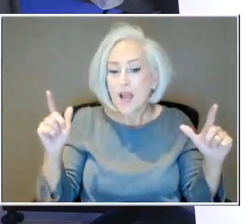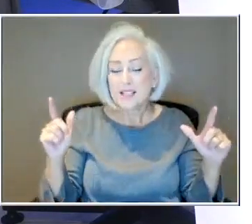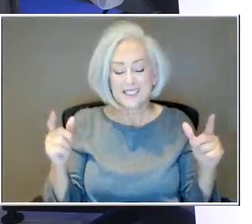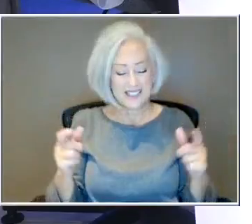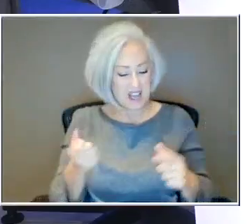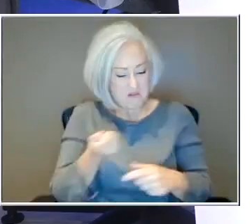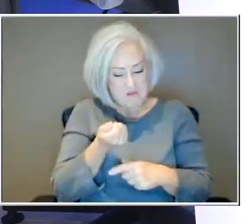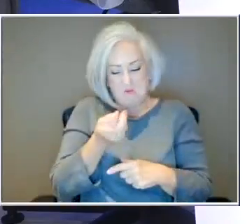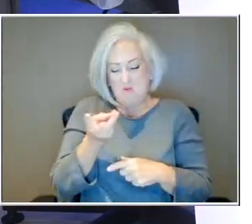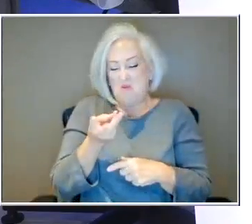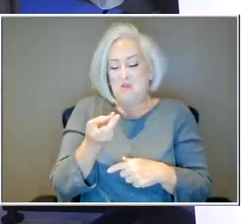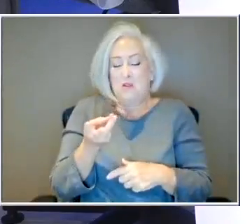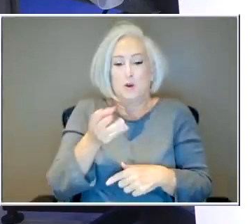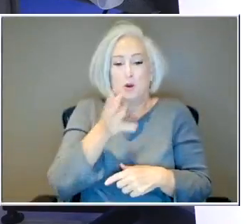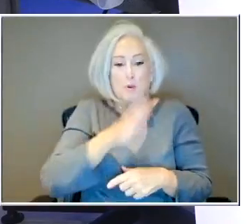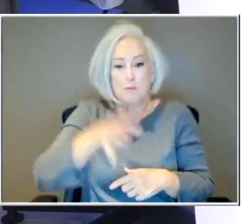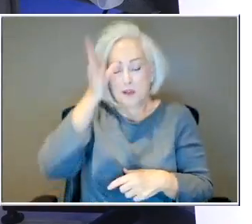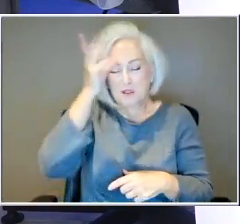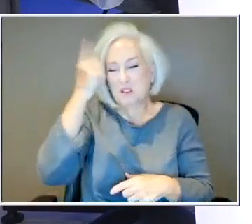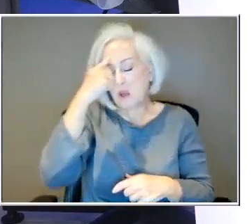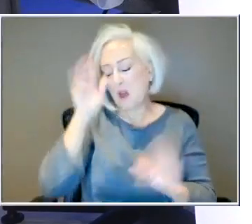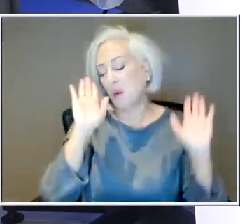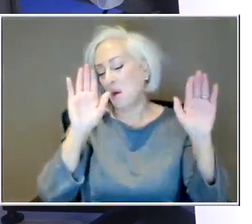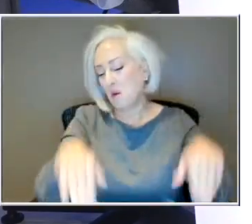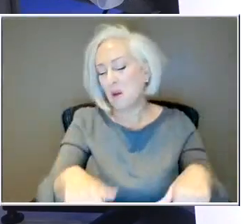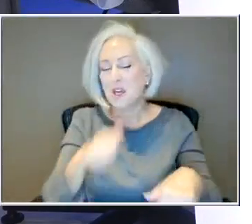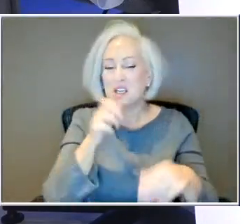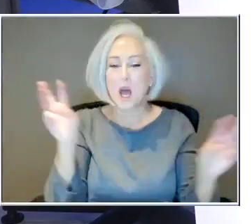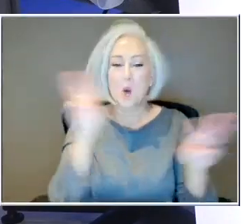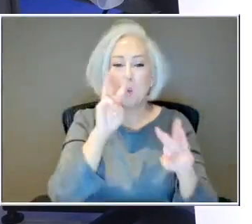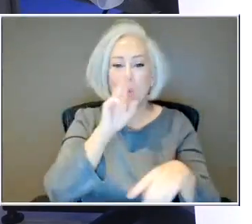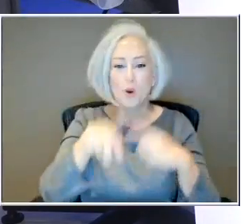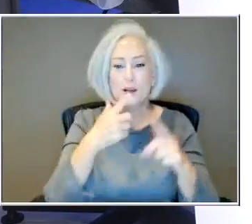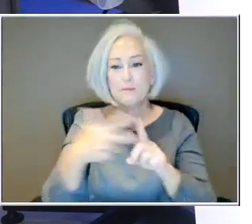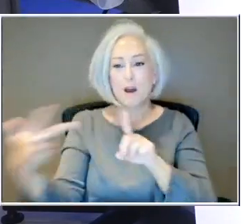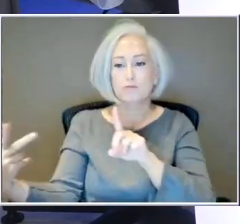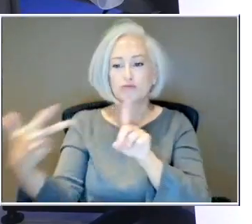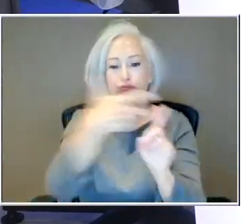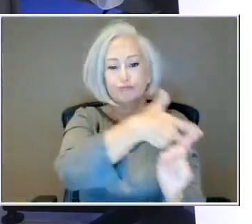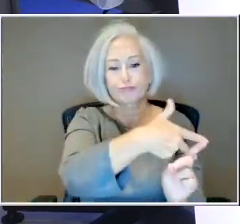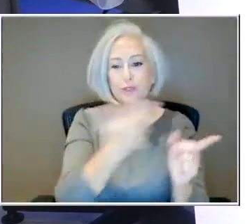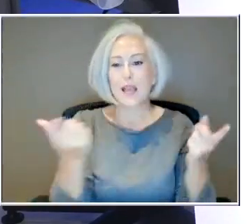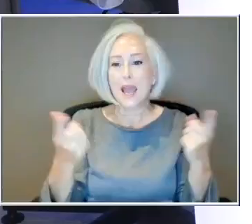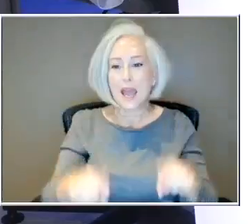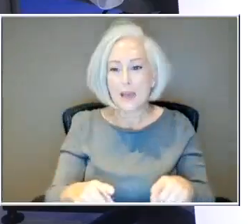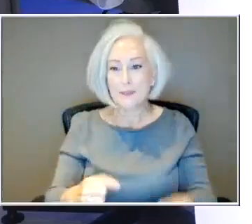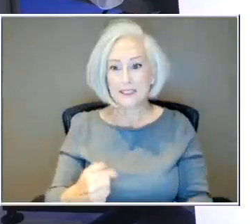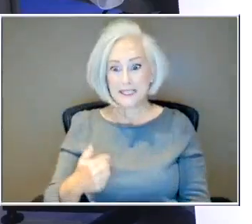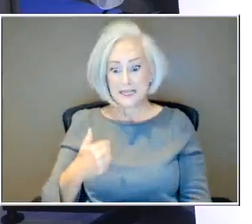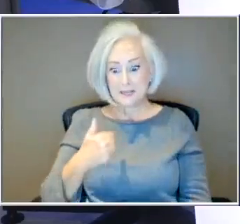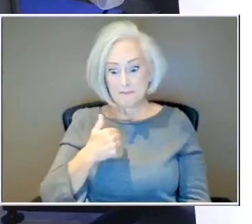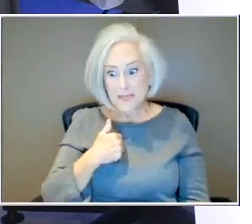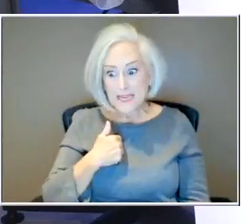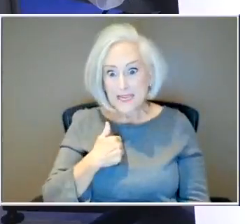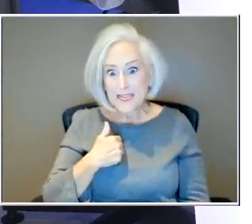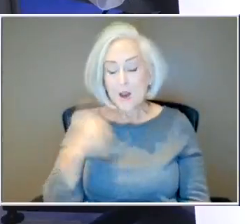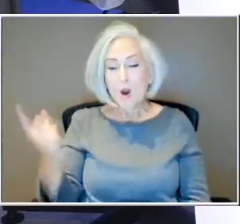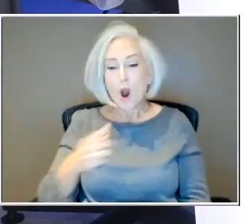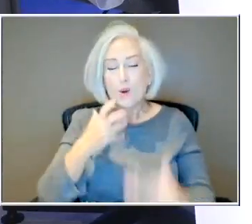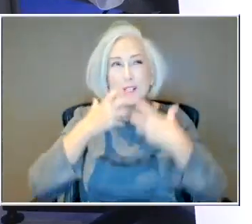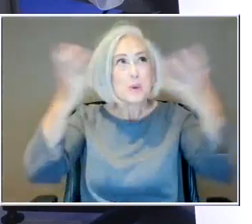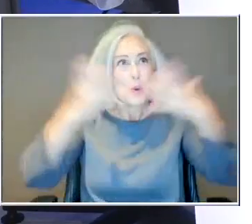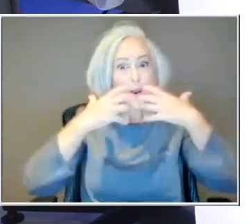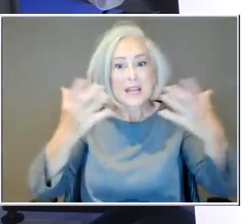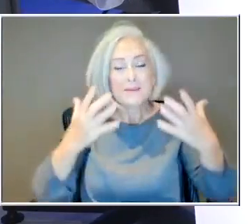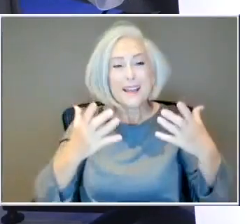And so they didn't really consider this a safety issue. That's the one thing I'm like screaming. My voice hurts by the end of the night where I'm screaming, look